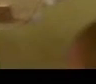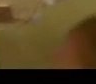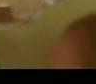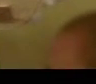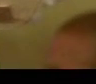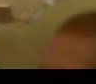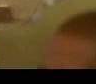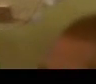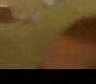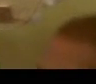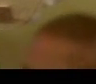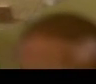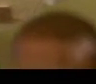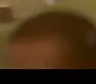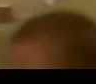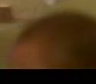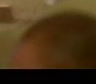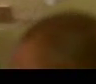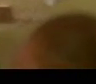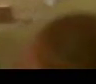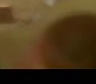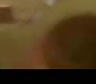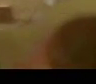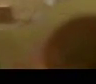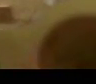We are saved by grace.